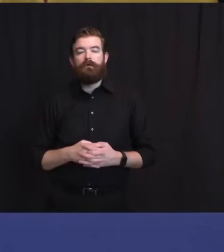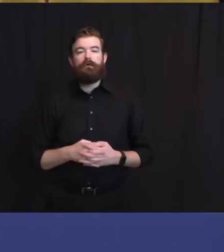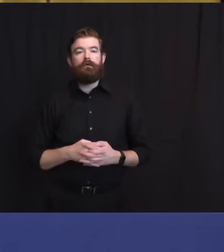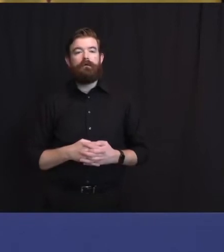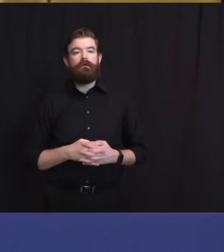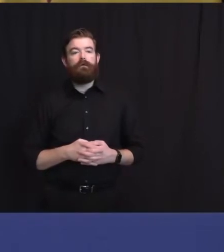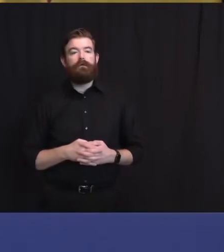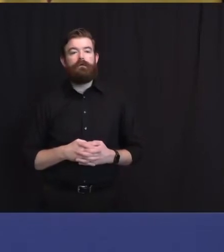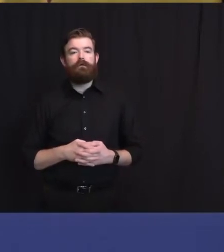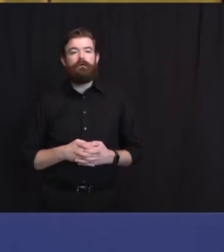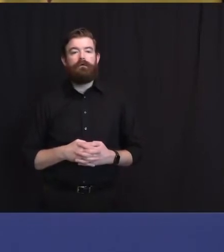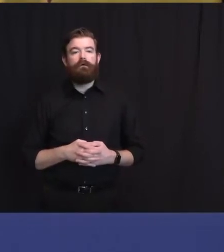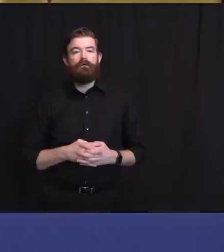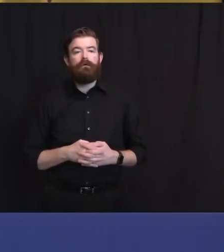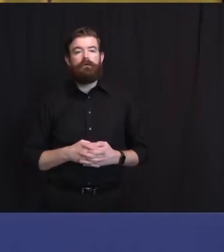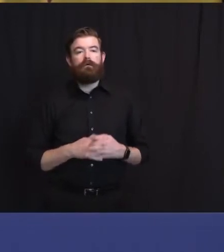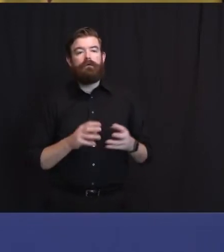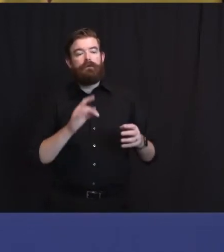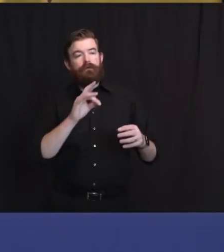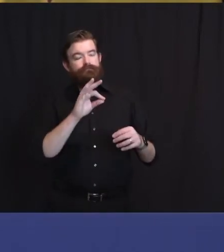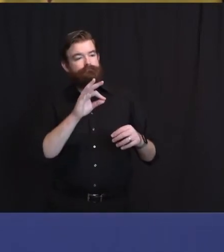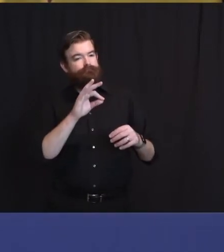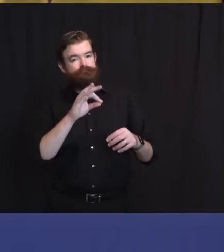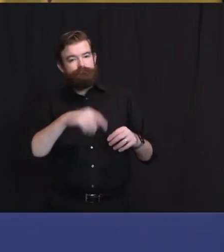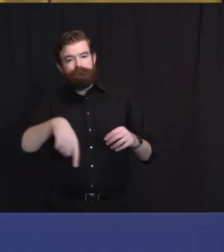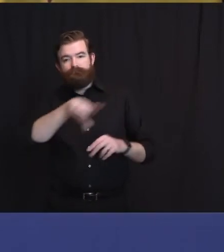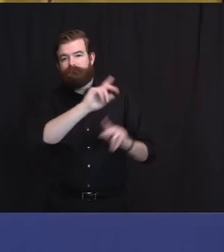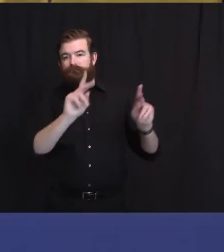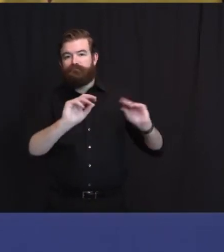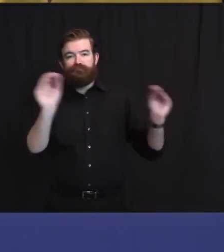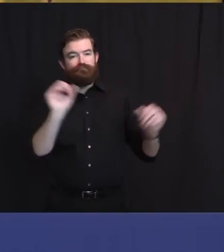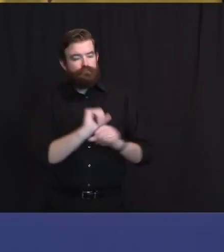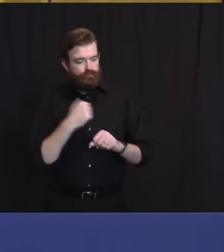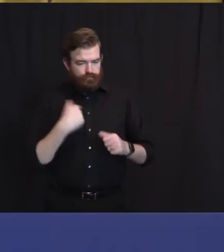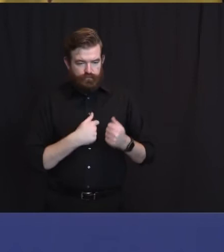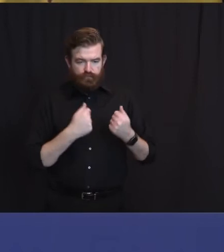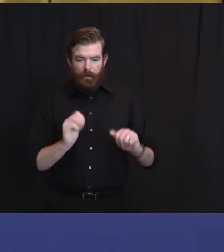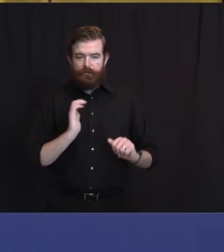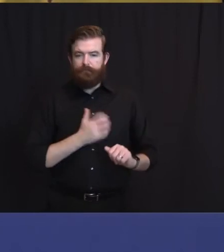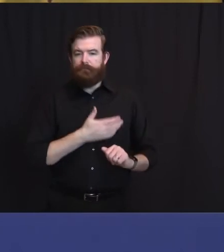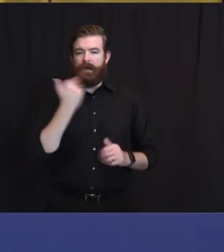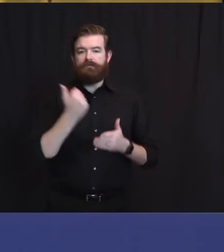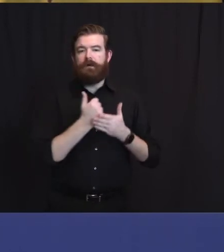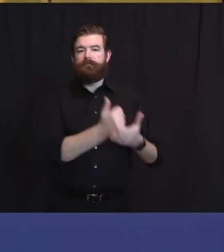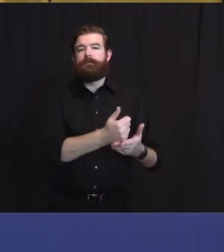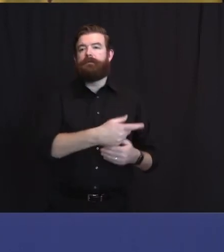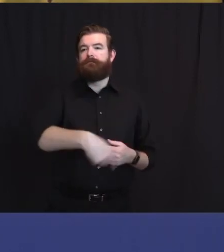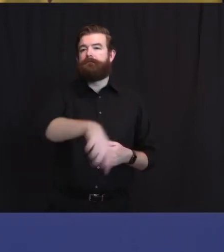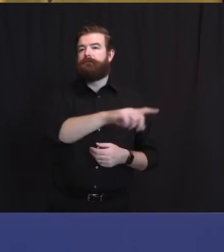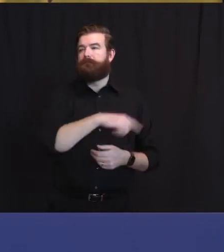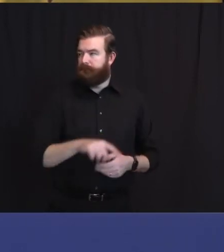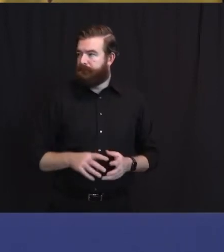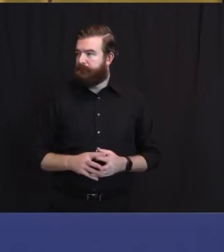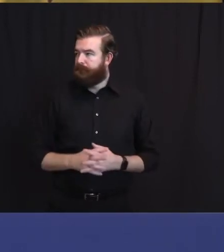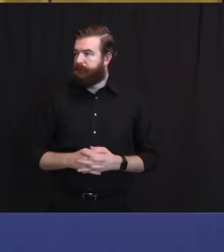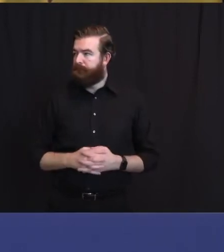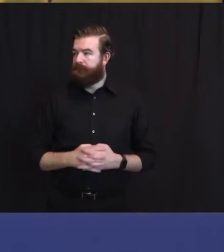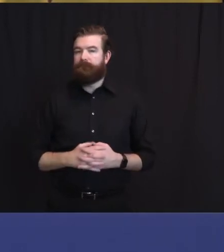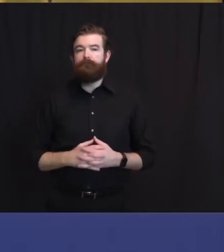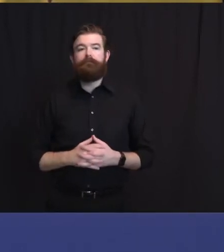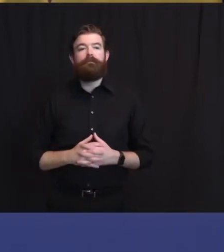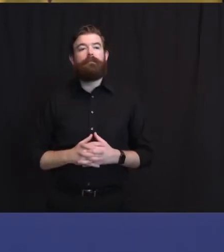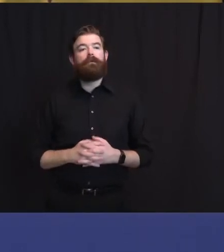as a conceptual matter. I have no problem at all reporting what we spent on PPE, but maybe Paramount has got a better answer than that. So I'm not sure why anyone said